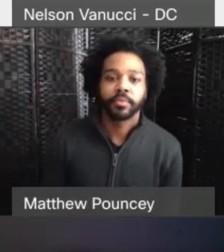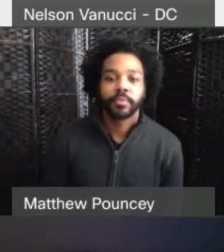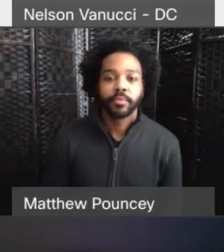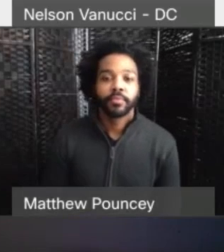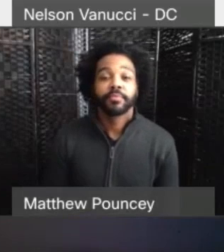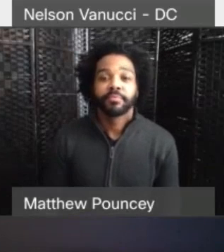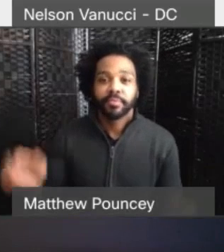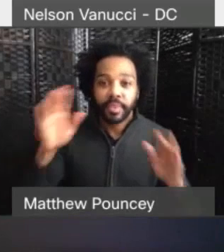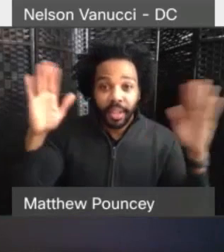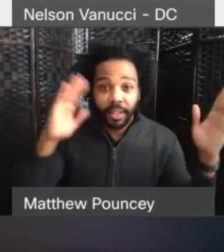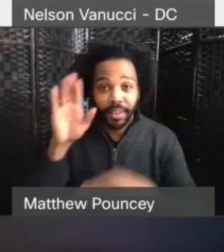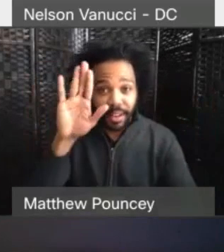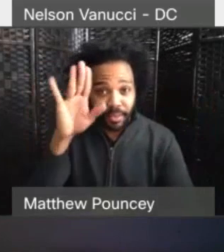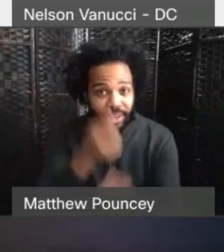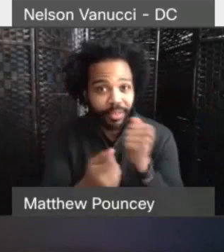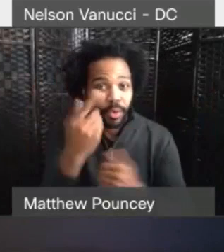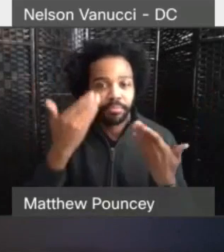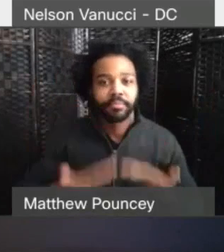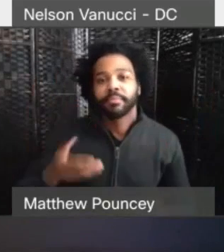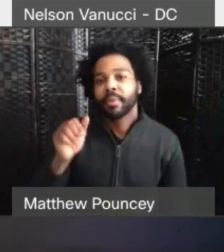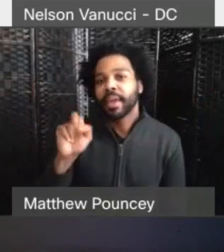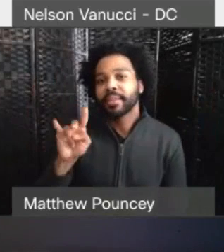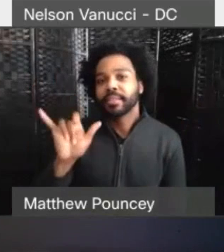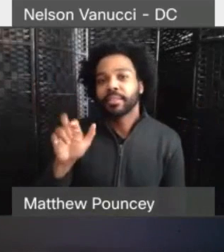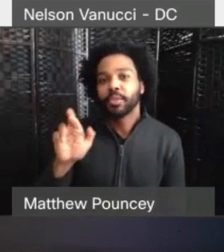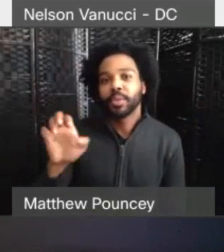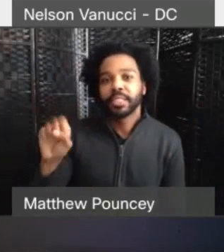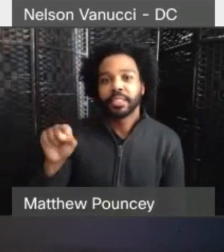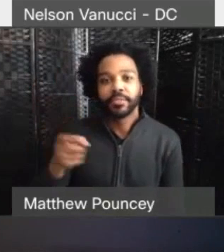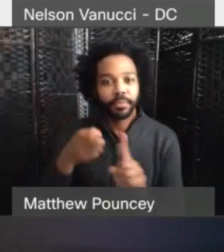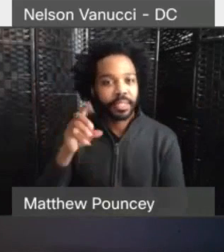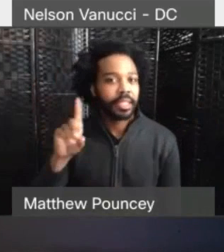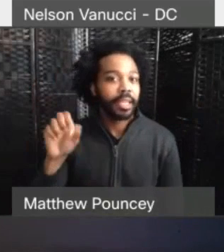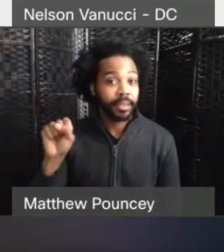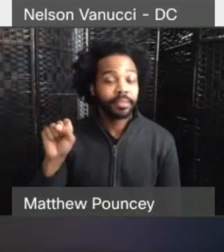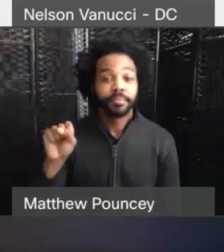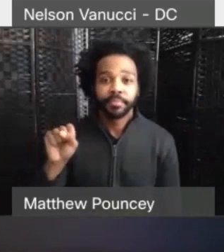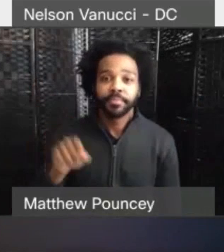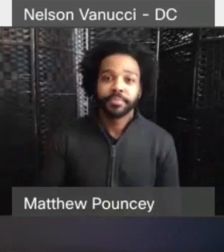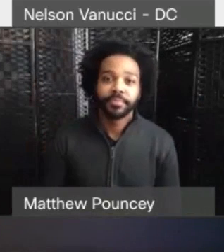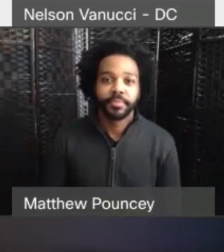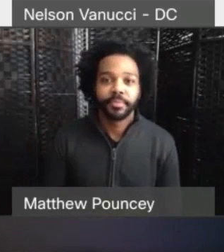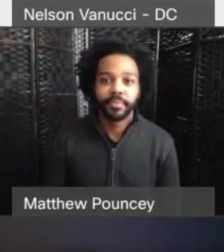Good afternoon, everyone. This is Andy Reese with Department on Disability Services. Um,